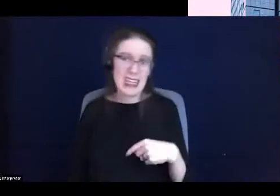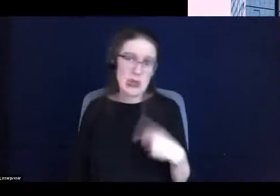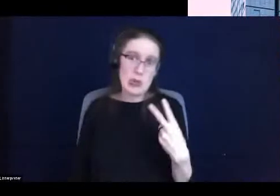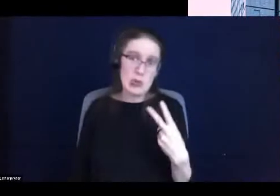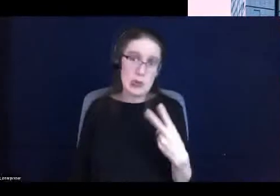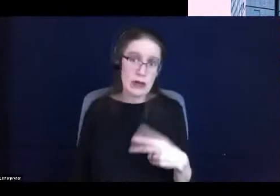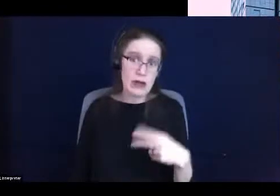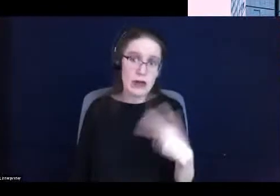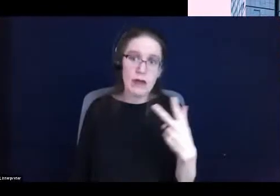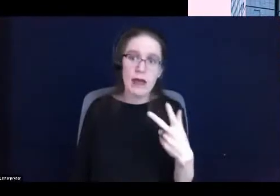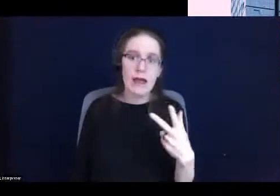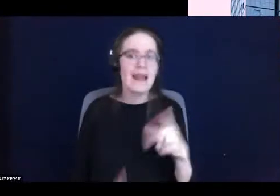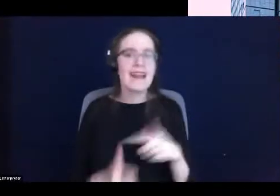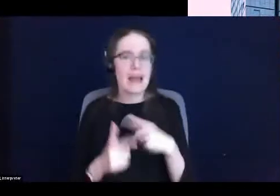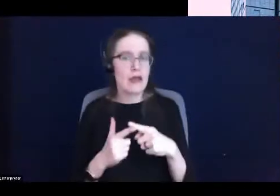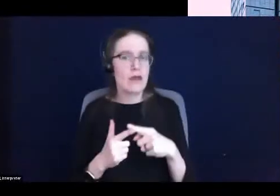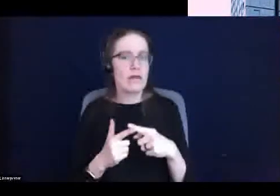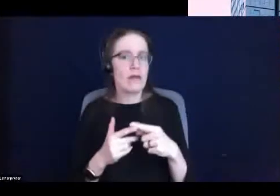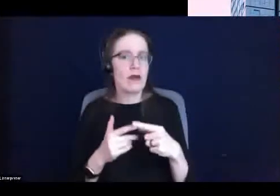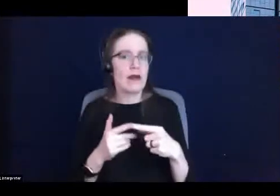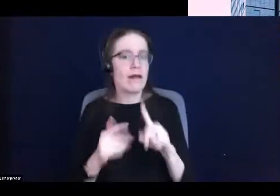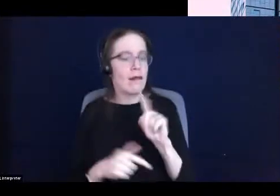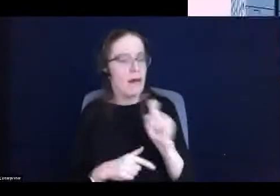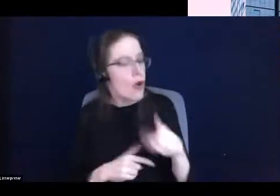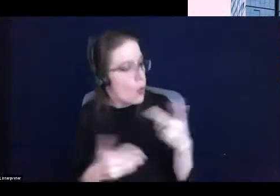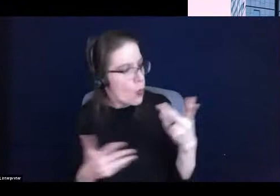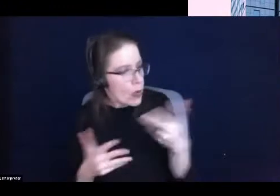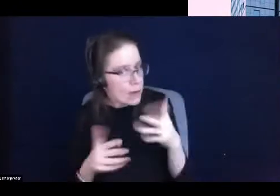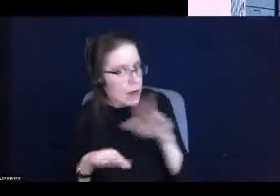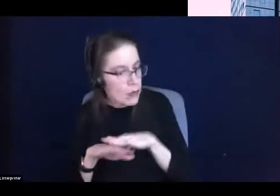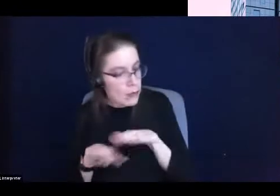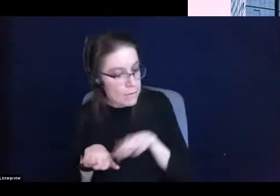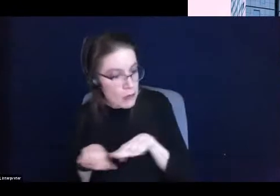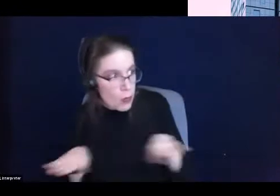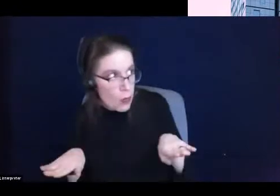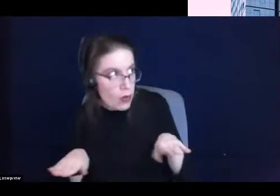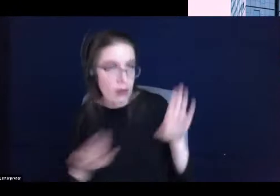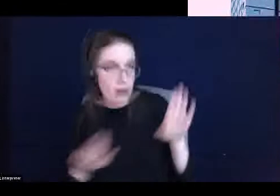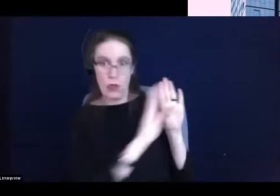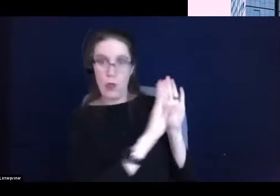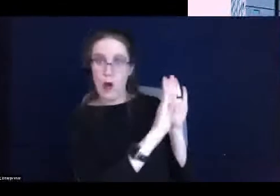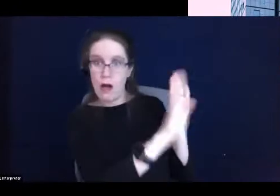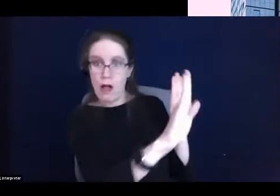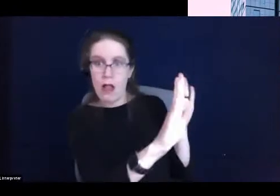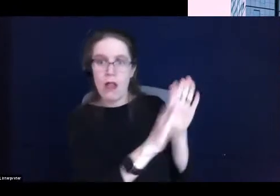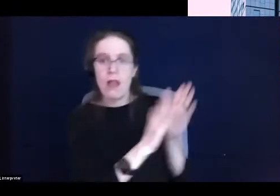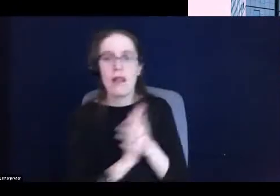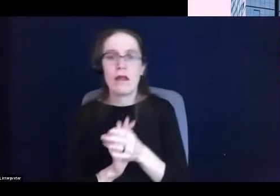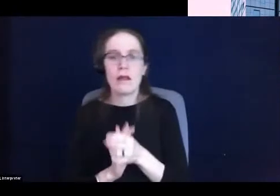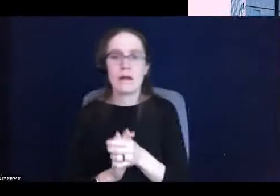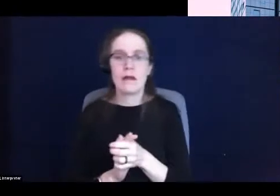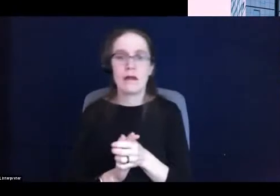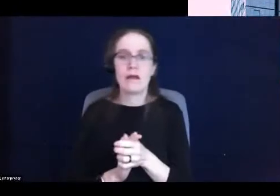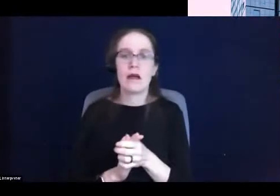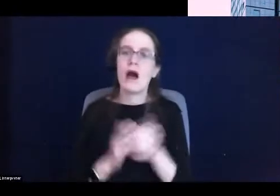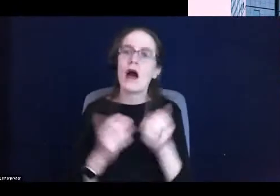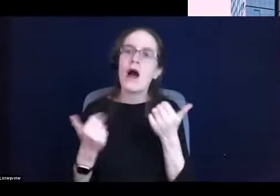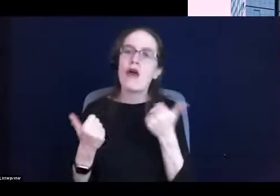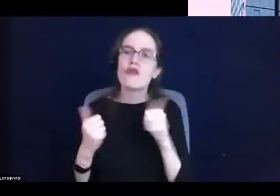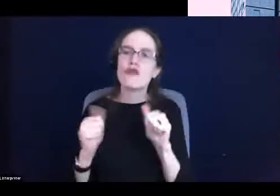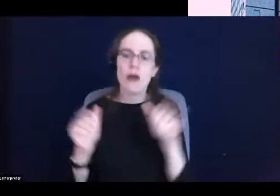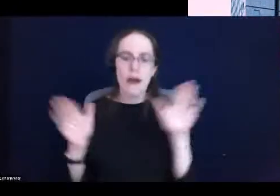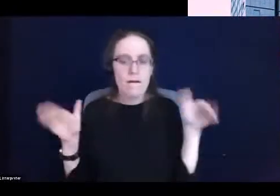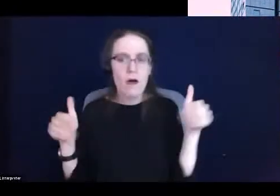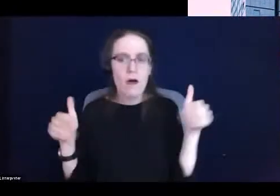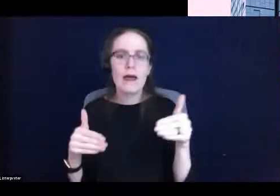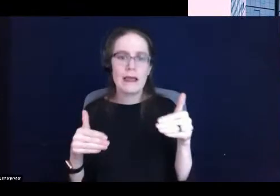then you can ask more questions. What about on the floor? On the wall? Try focusing on finding squares